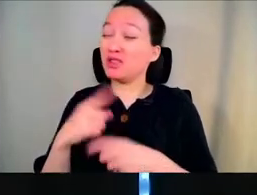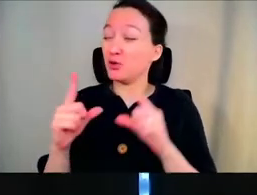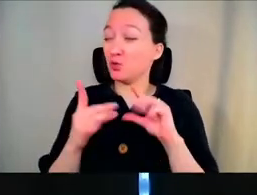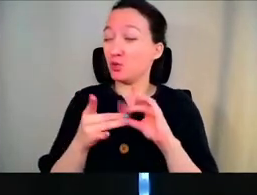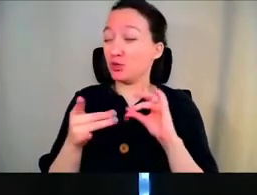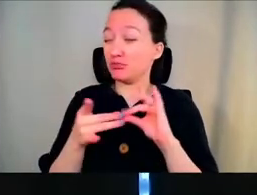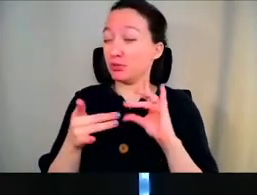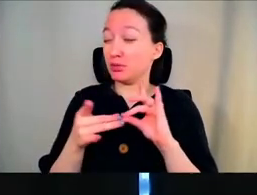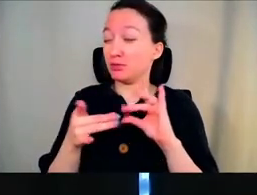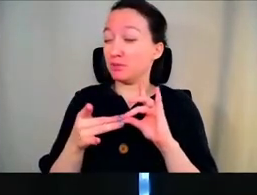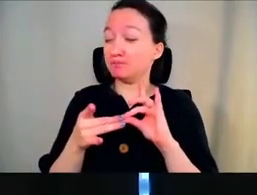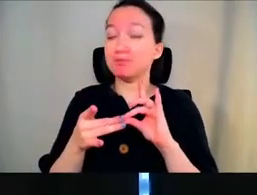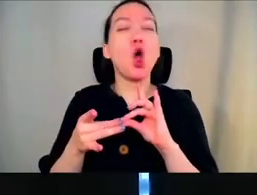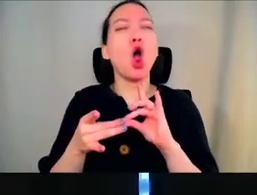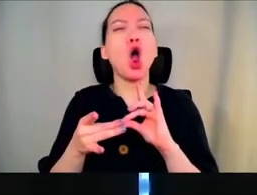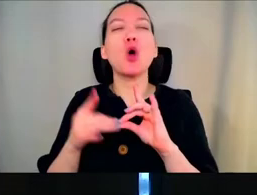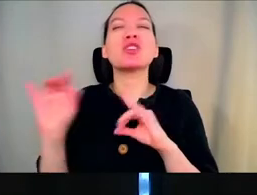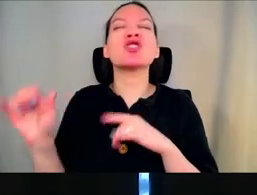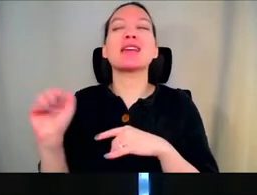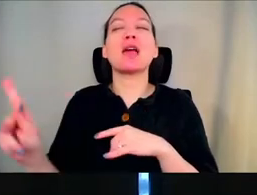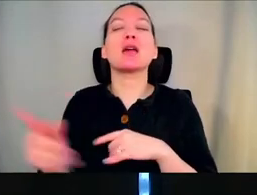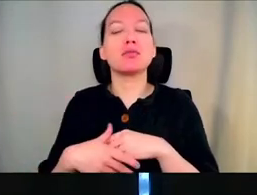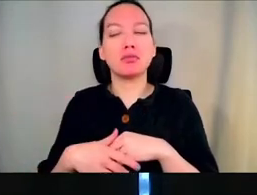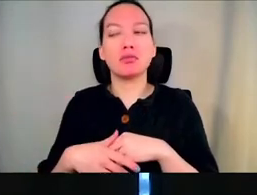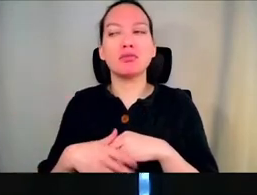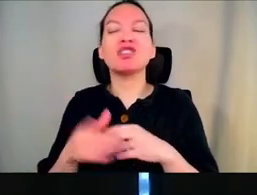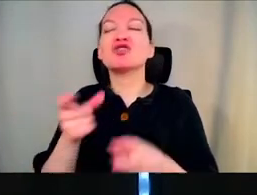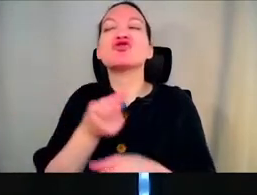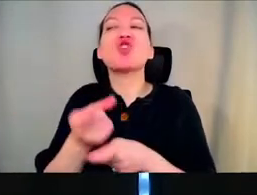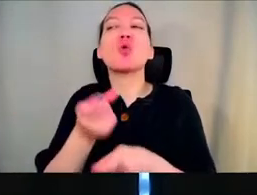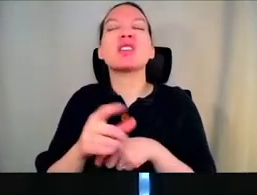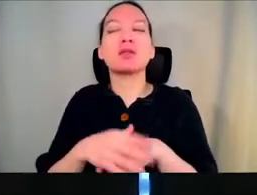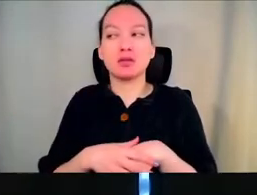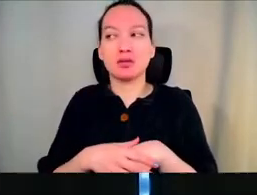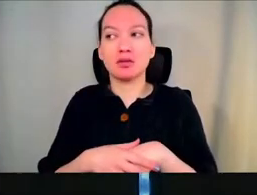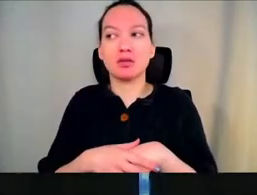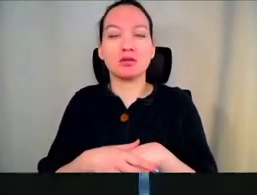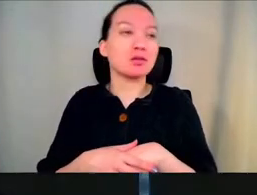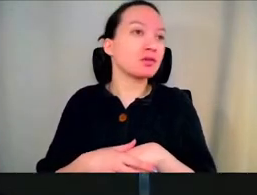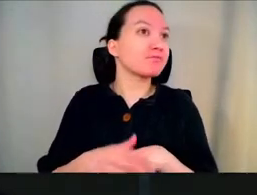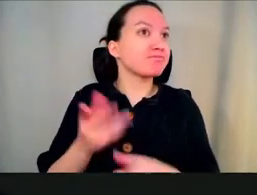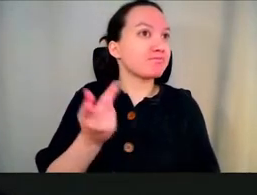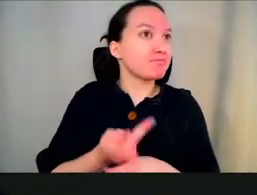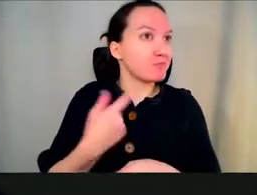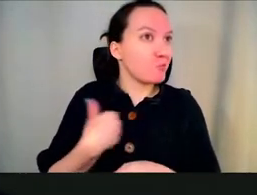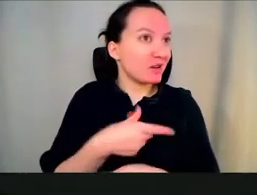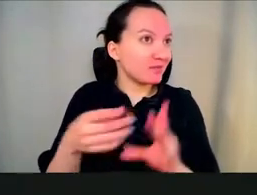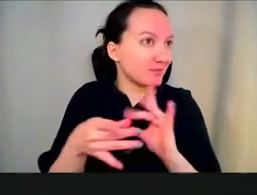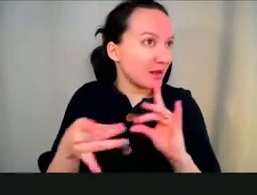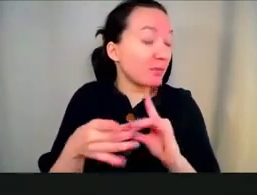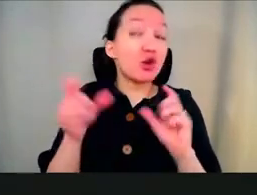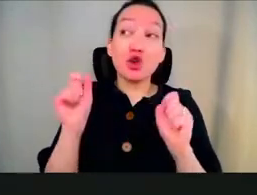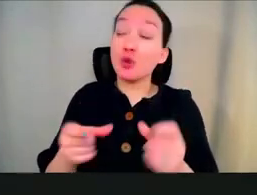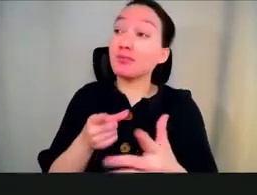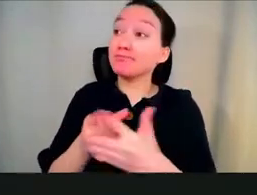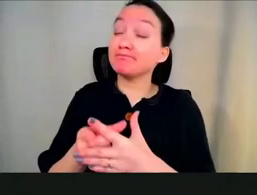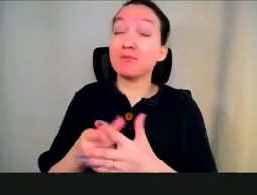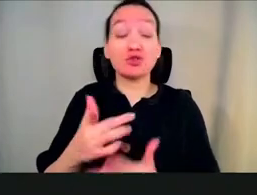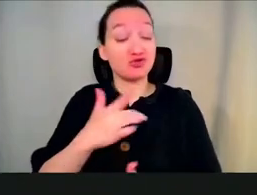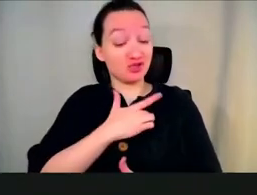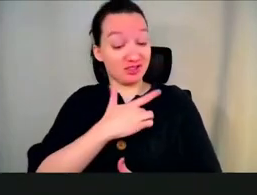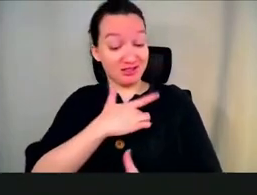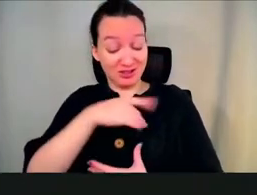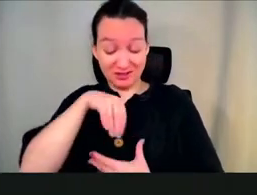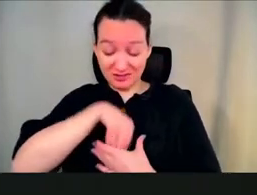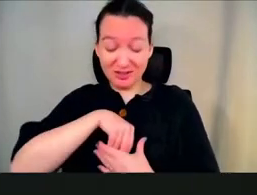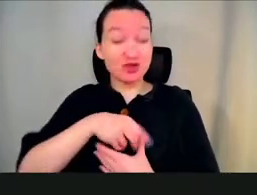around words, but then it was just a joke, though. Yeah. We need to be really careful about what we say. Because what could be a joke in our heart is